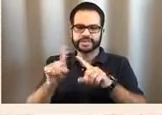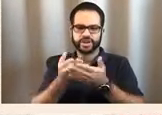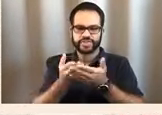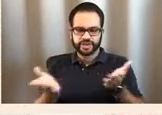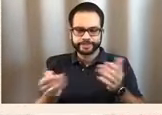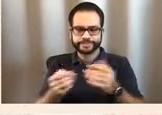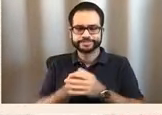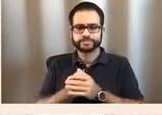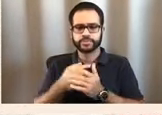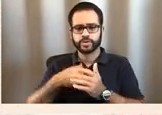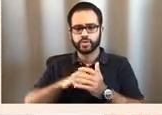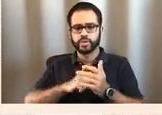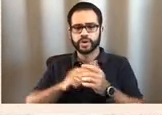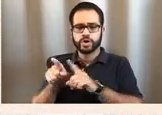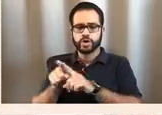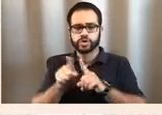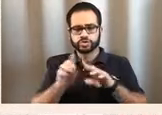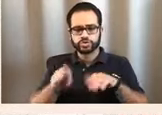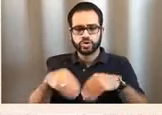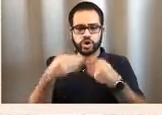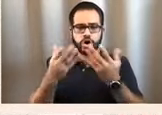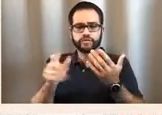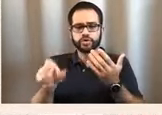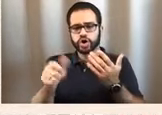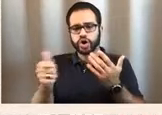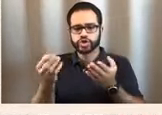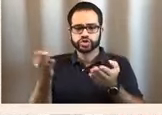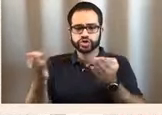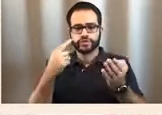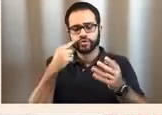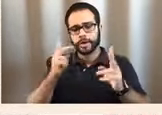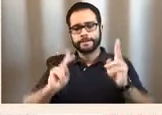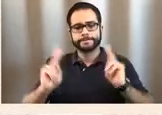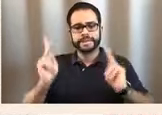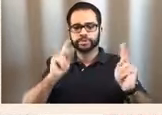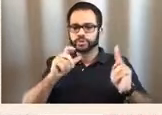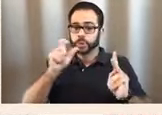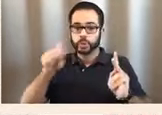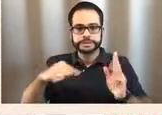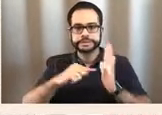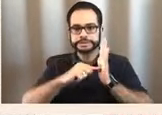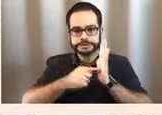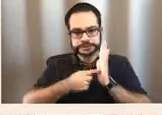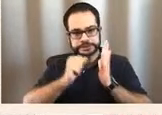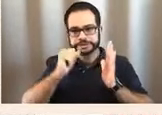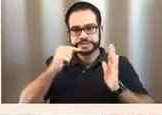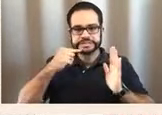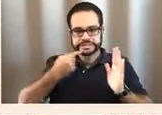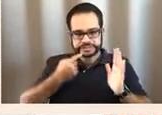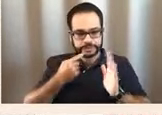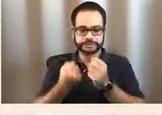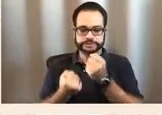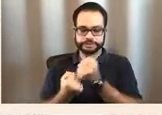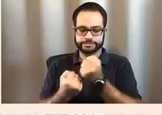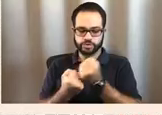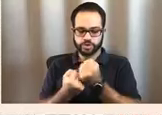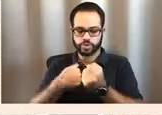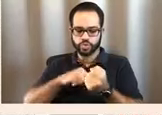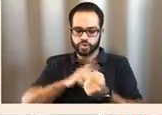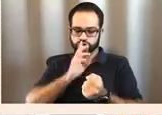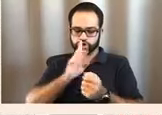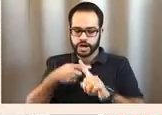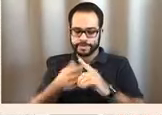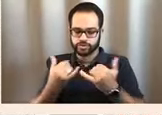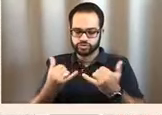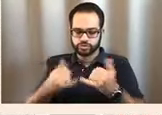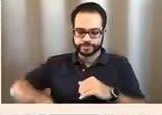employment services for individuals who do not need as intensive supports as we're talking about today. And again,